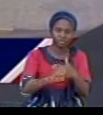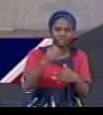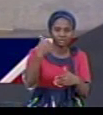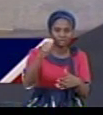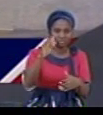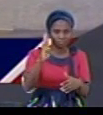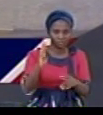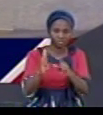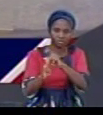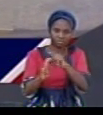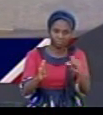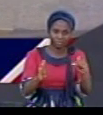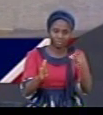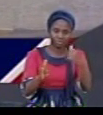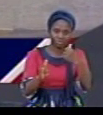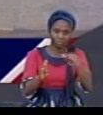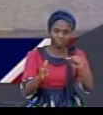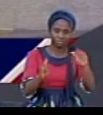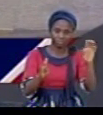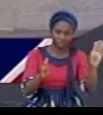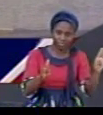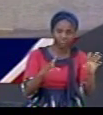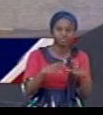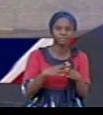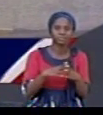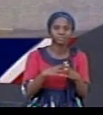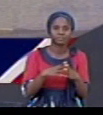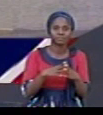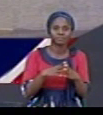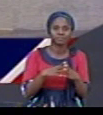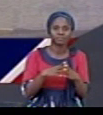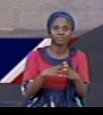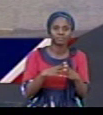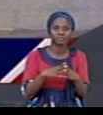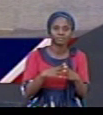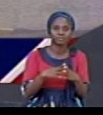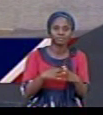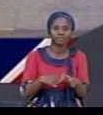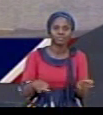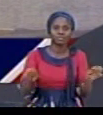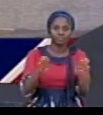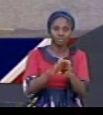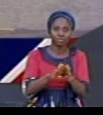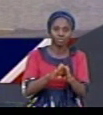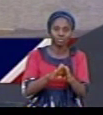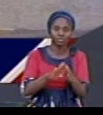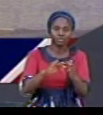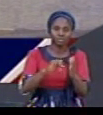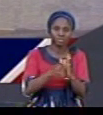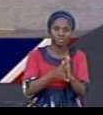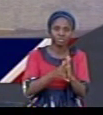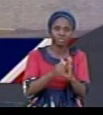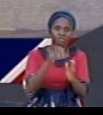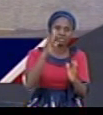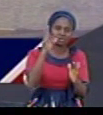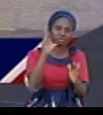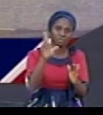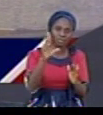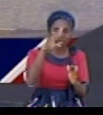14. Ezekiel 14, verse 14. Though these three men,